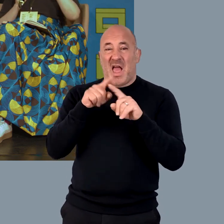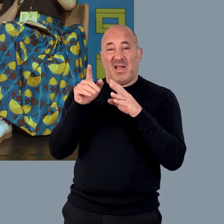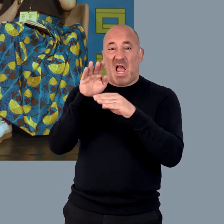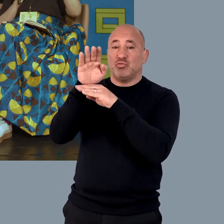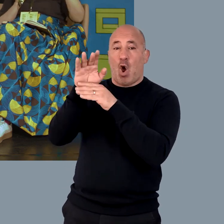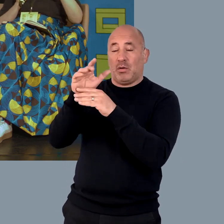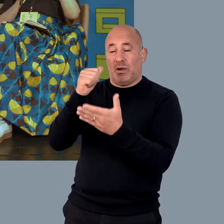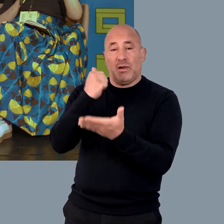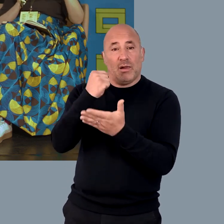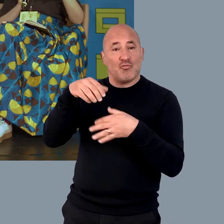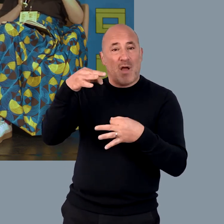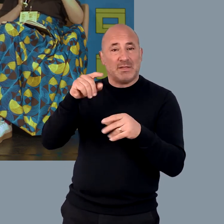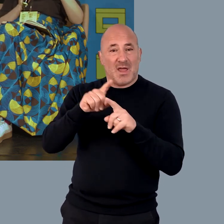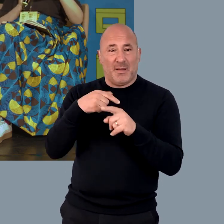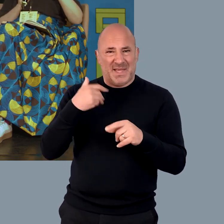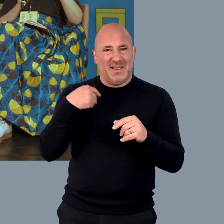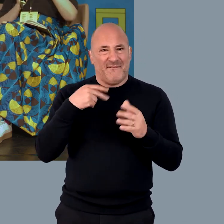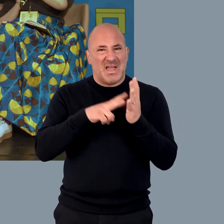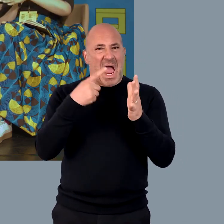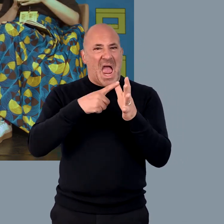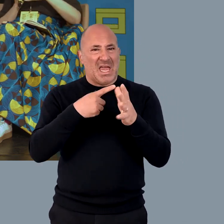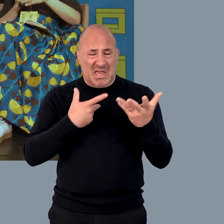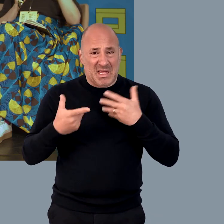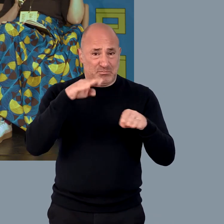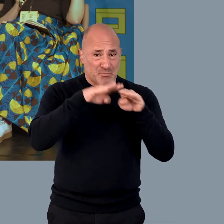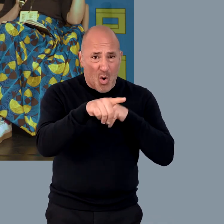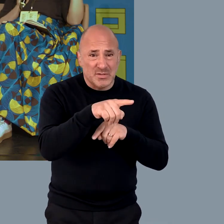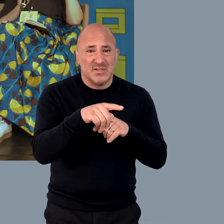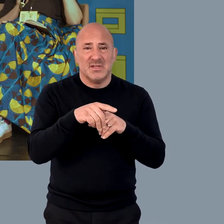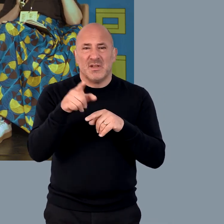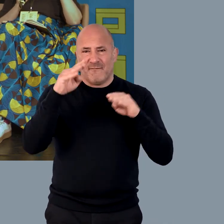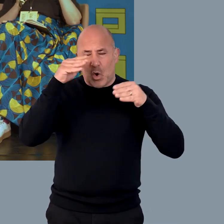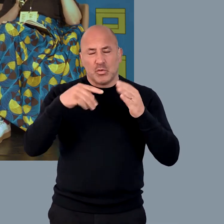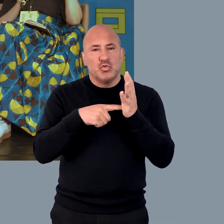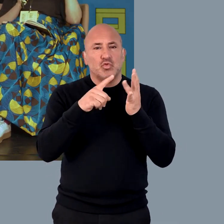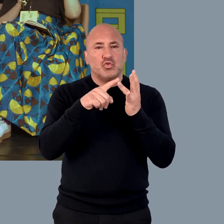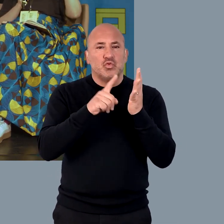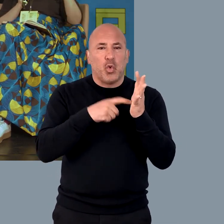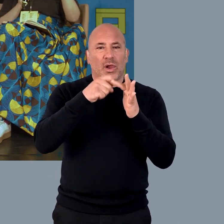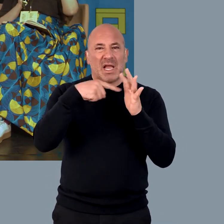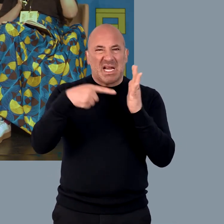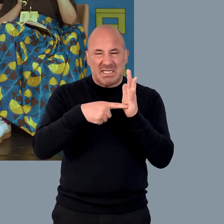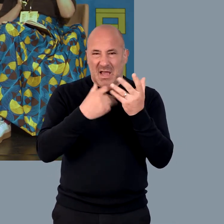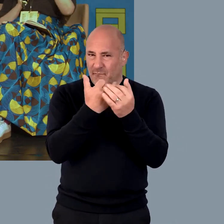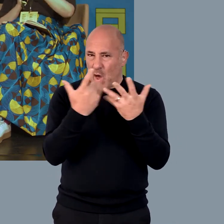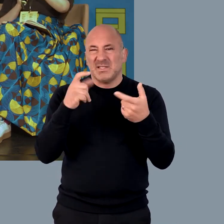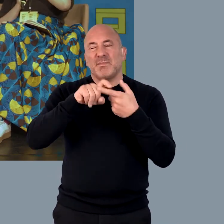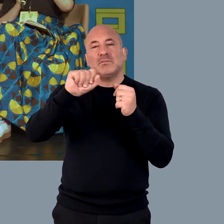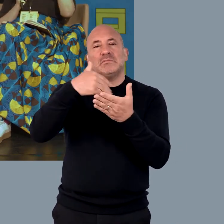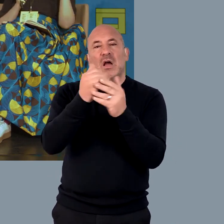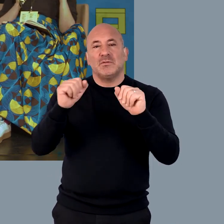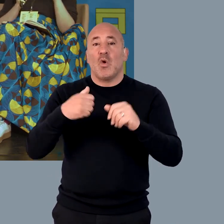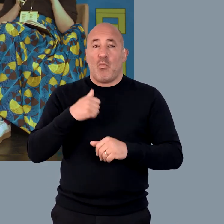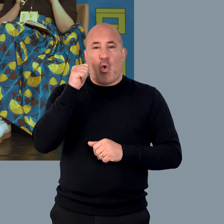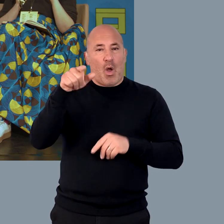questions. And that's like an externally certified qualification. So we did this a lot at the V&A, we're doing it in the sports sector now. And you have kind of focused